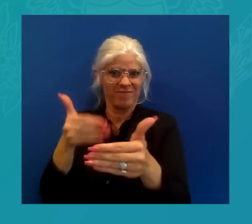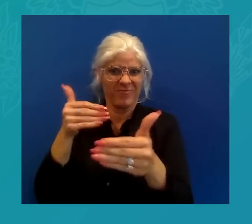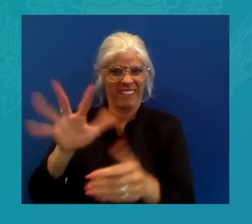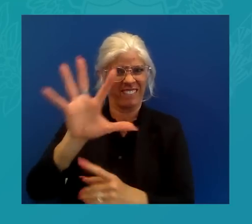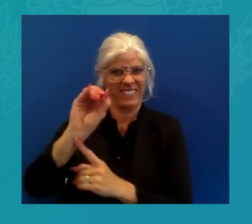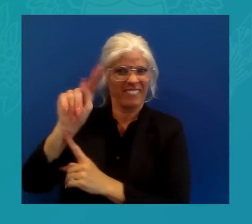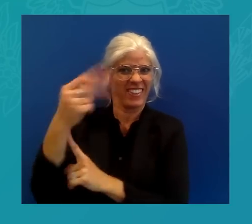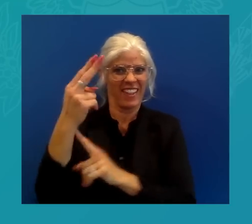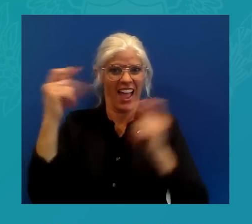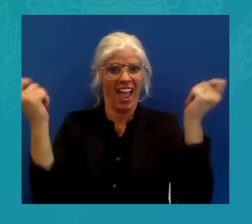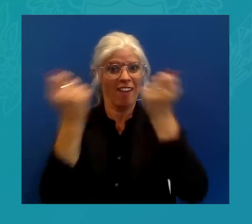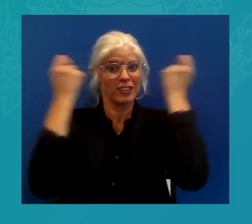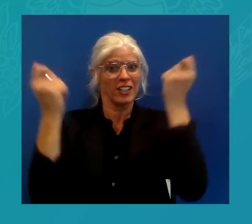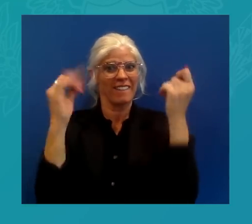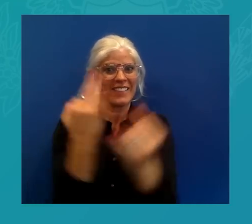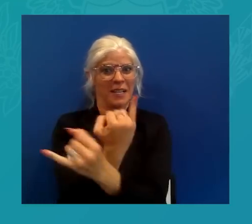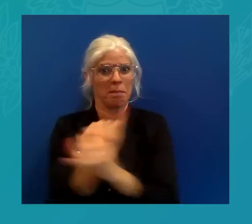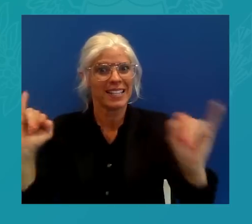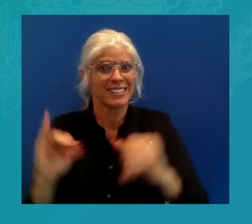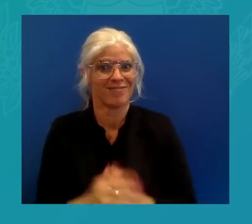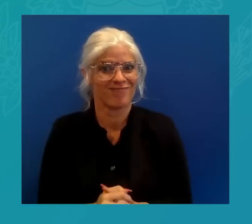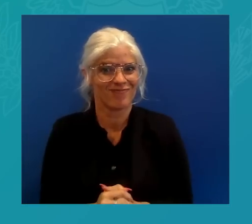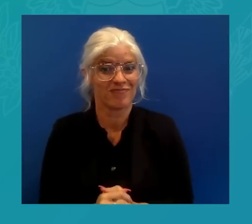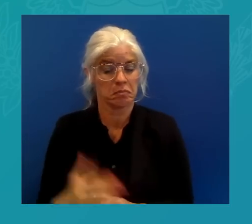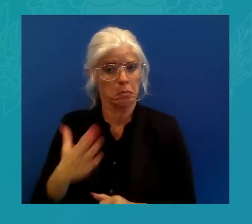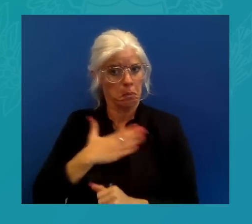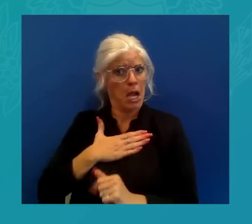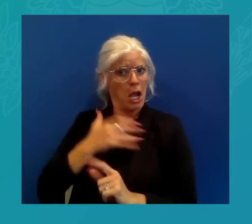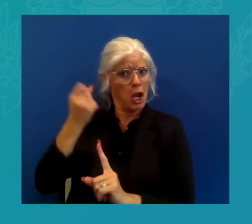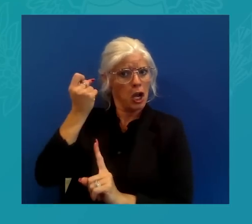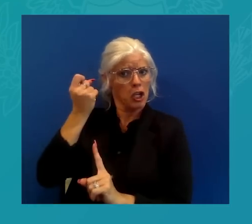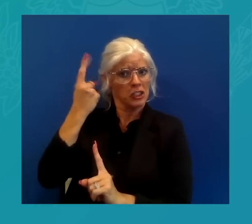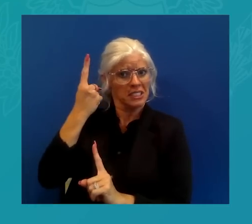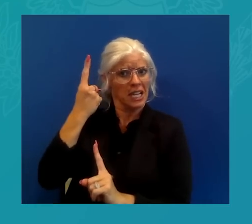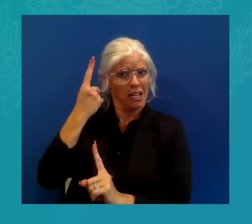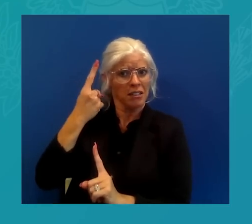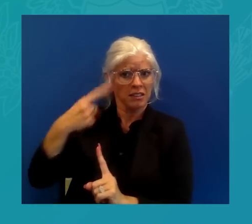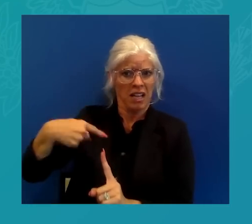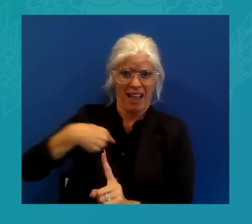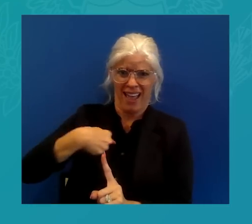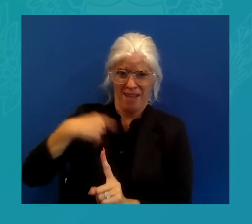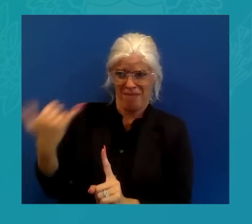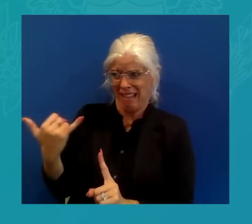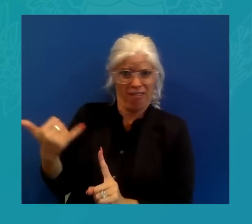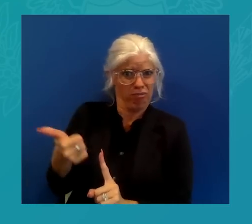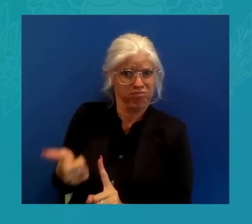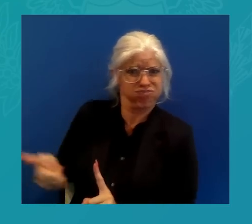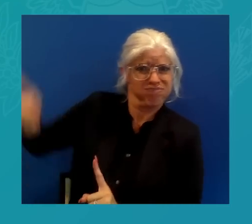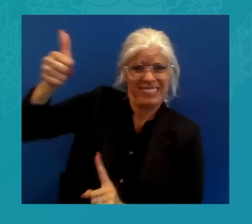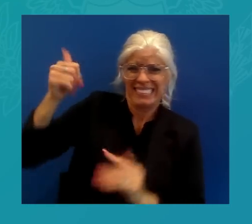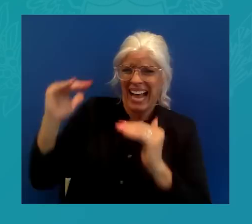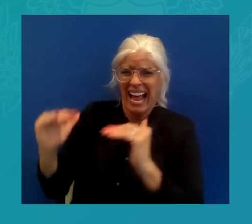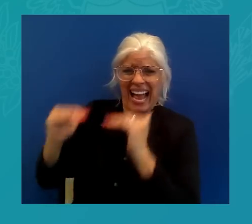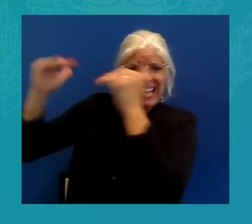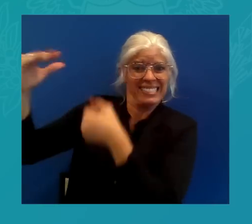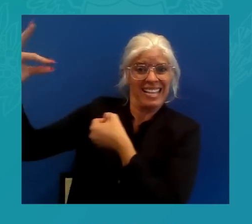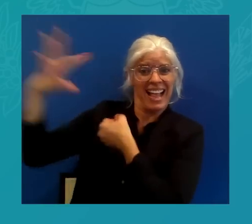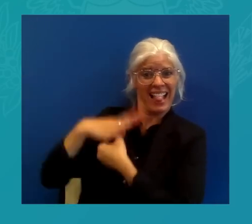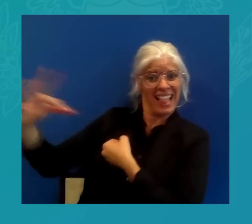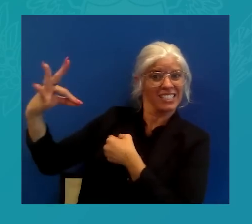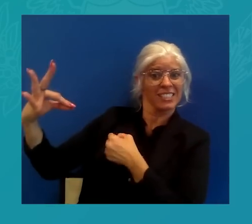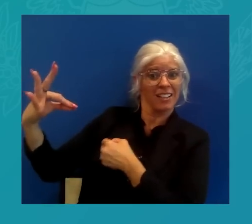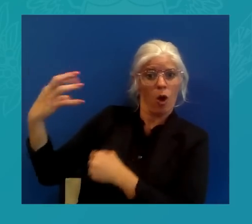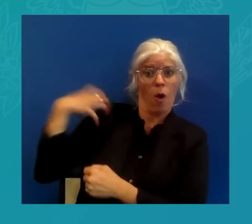50th anniversary of independence. It is my understanding, to your point, that I am the highest elected official from the United States